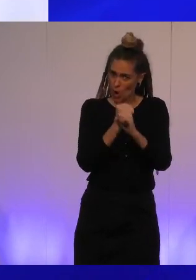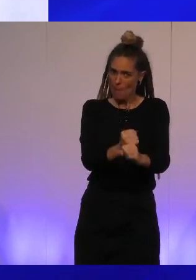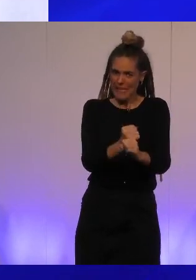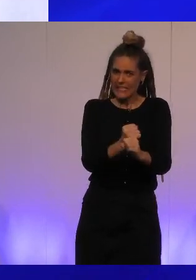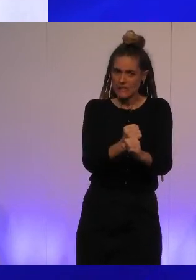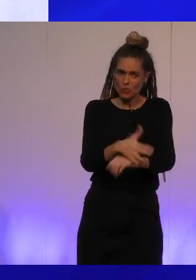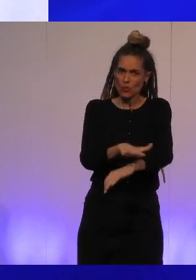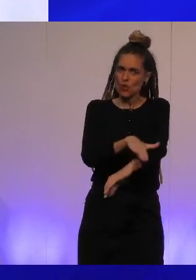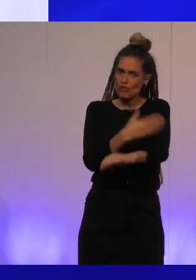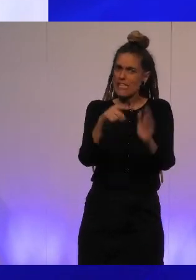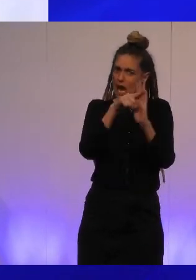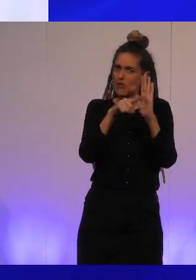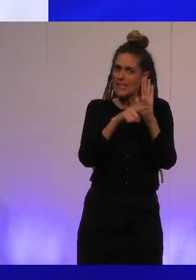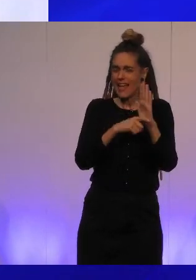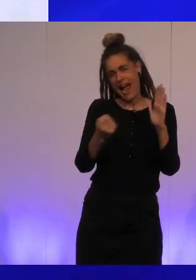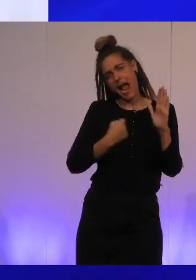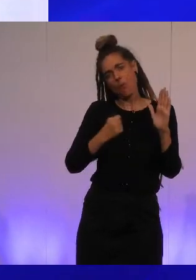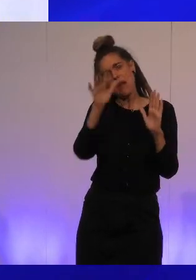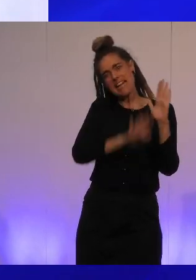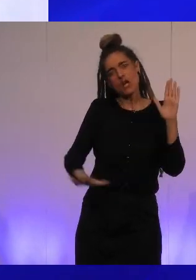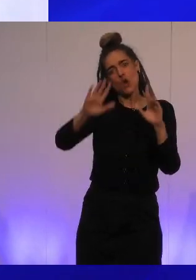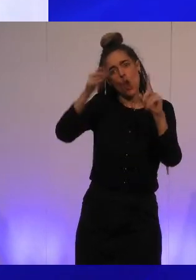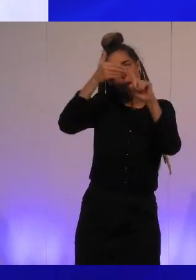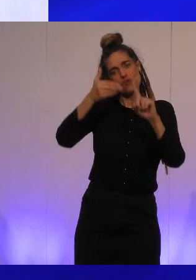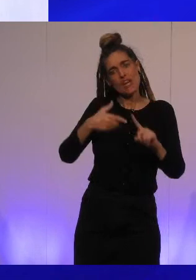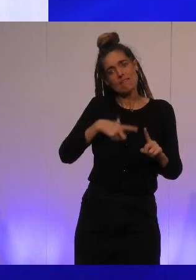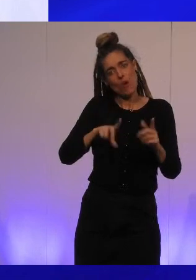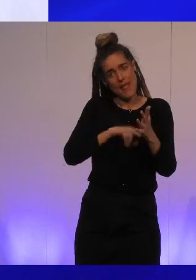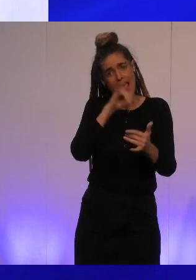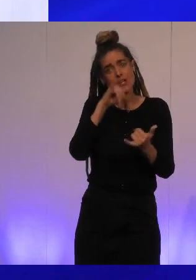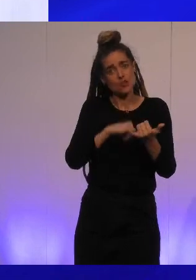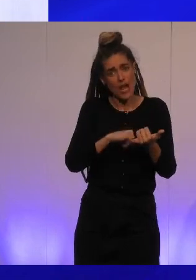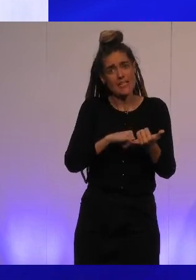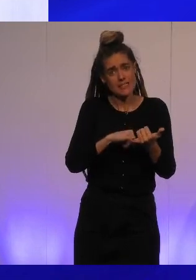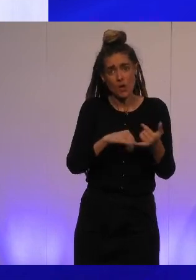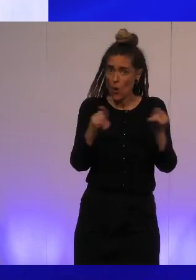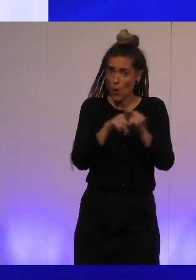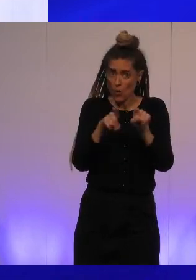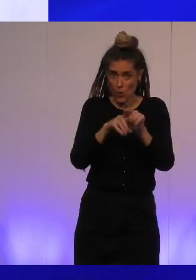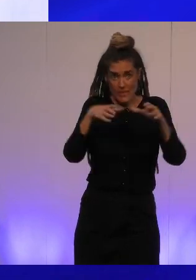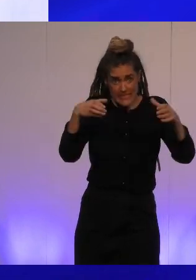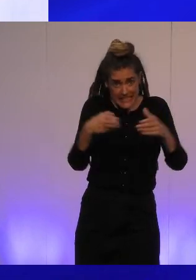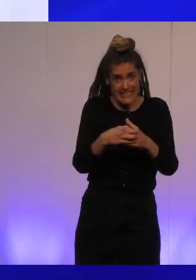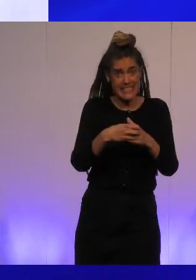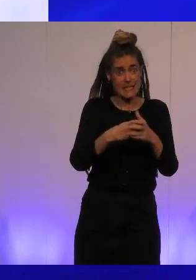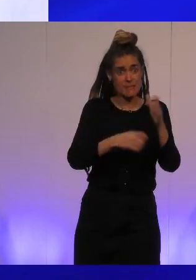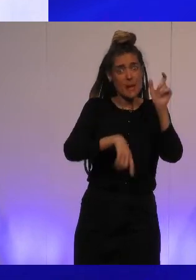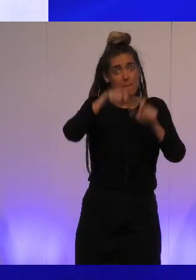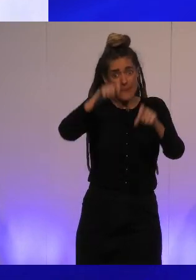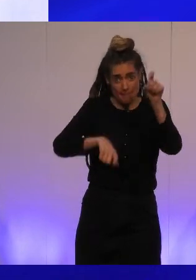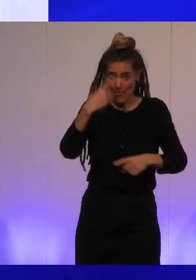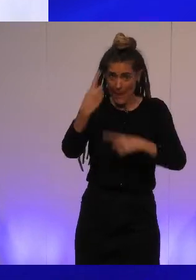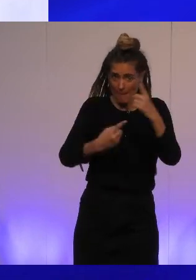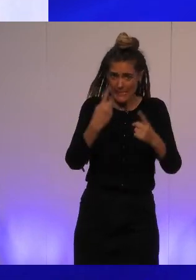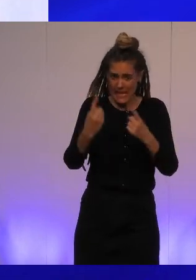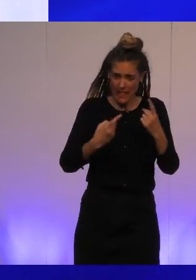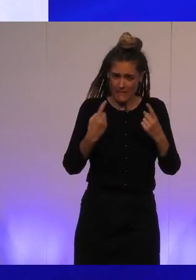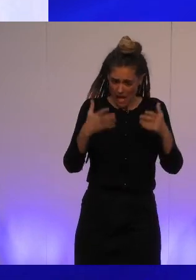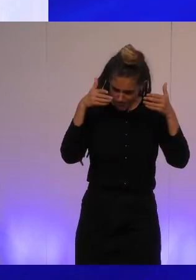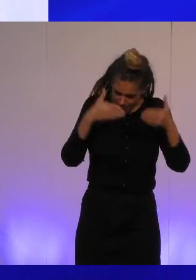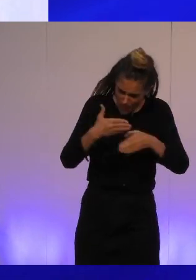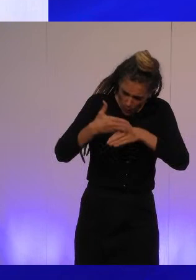green agenda and the national objectives for the NHS, and teams and people, as I referenced earlier, working on that,